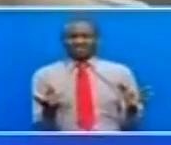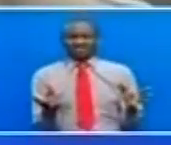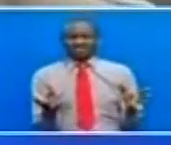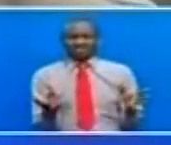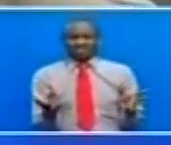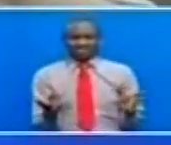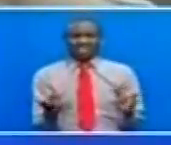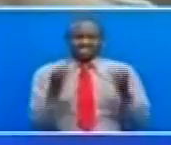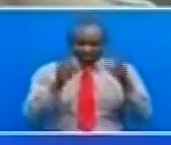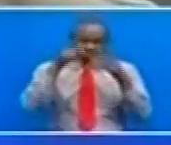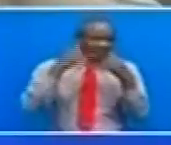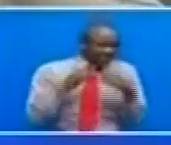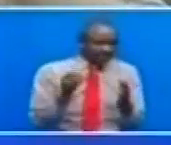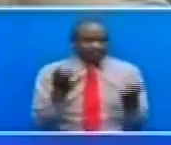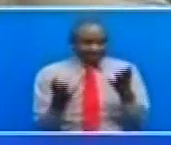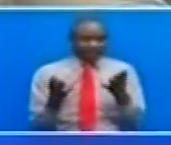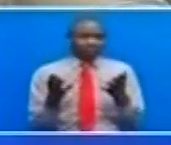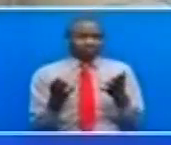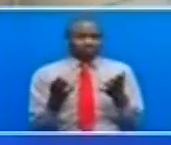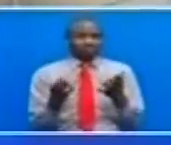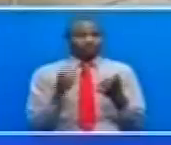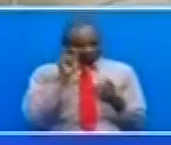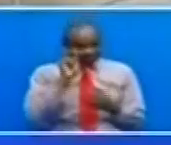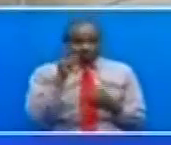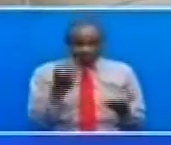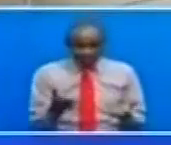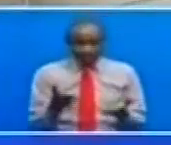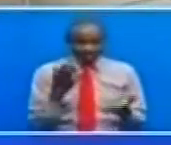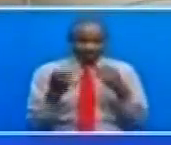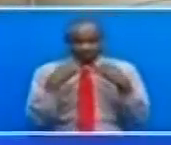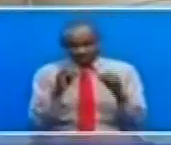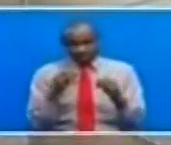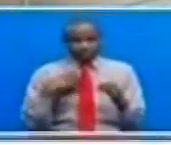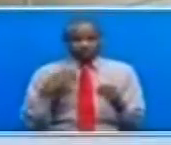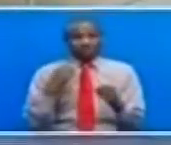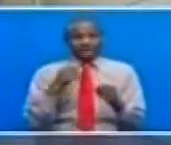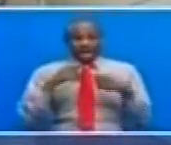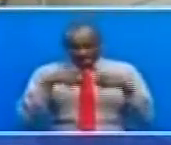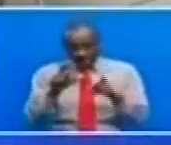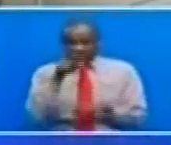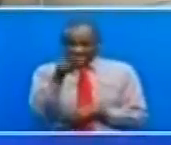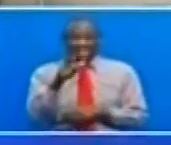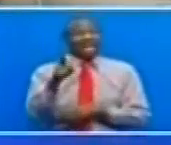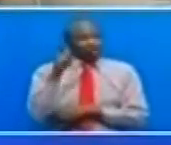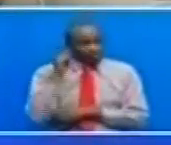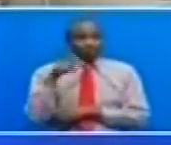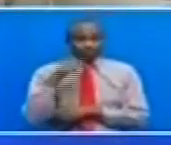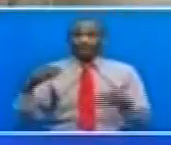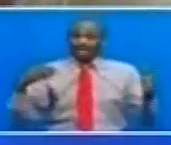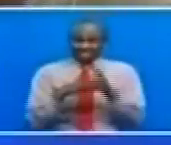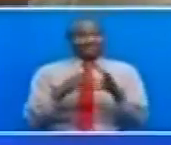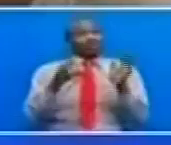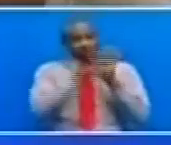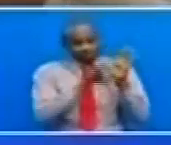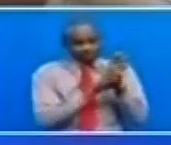case, if you attempted to make, we have seen it before, if you've attempted to make a law which contravenes the constitution,